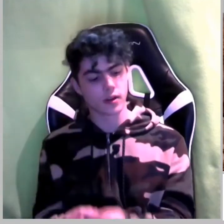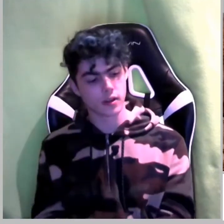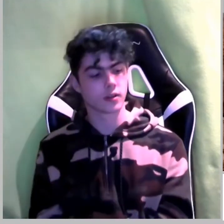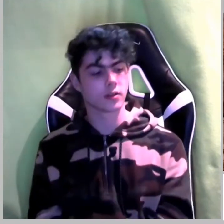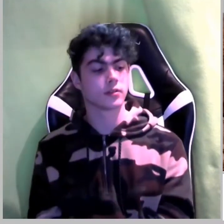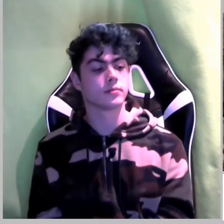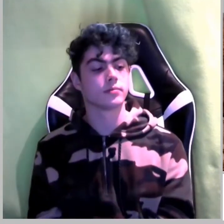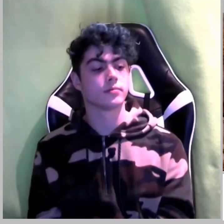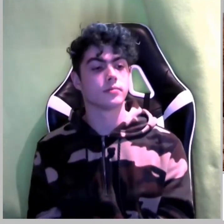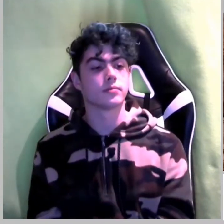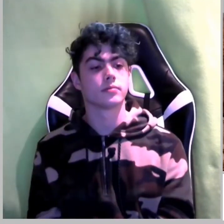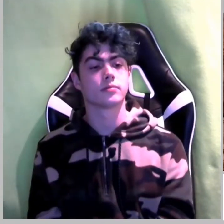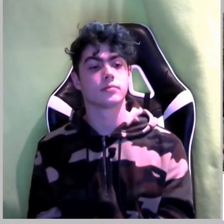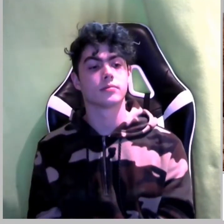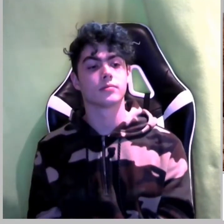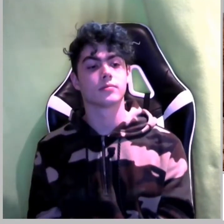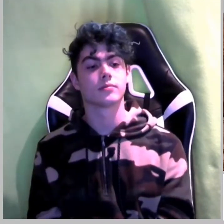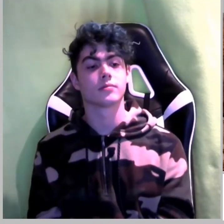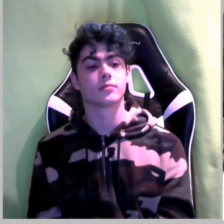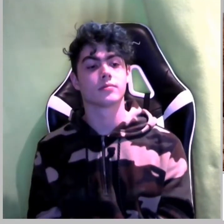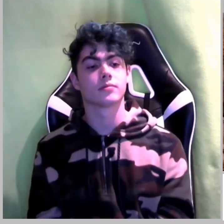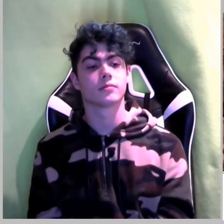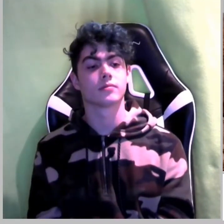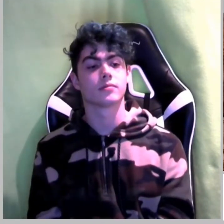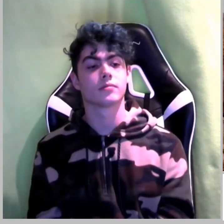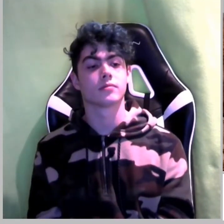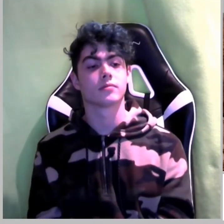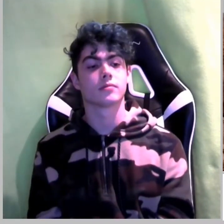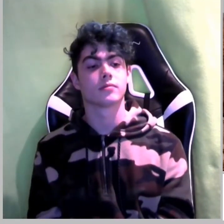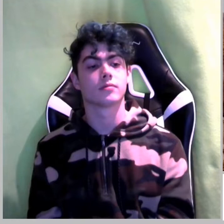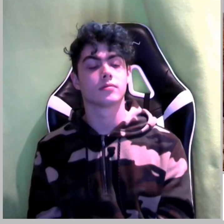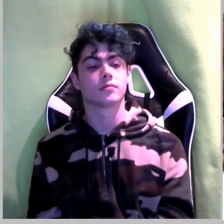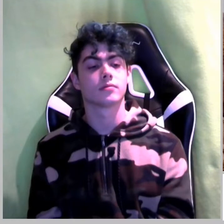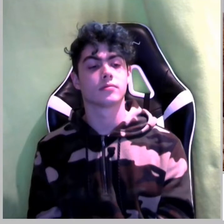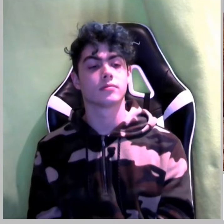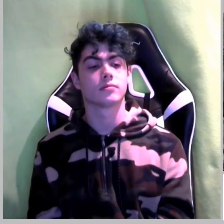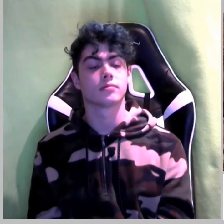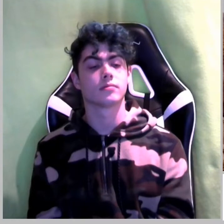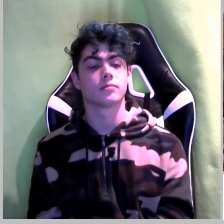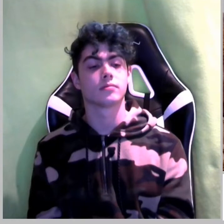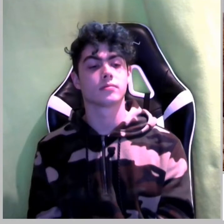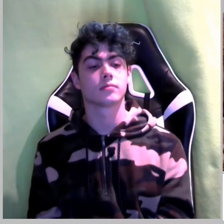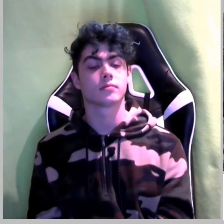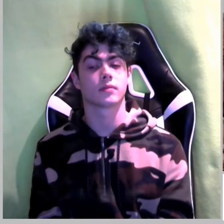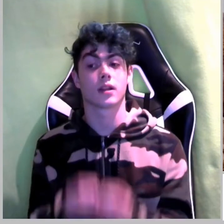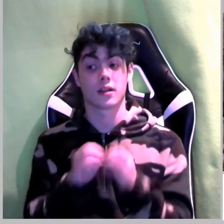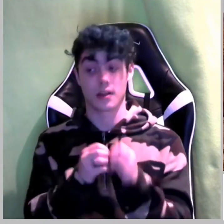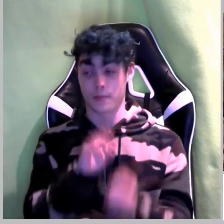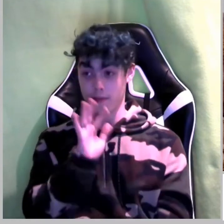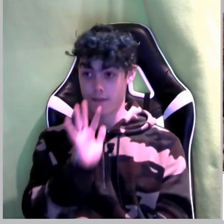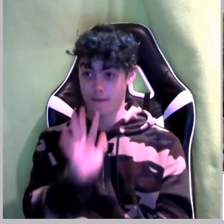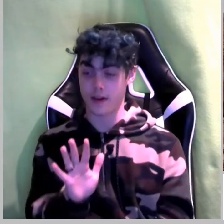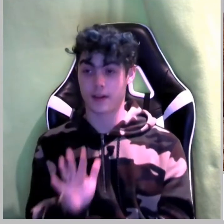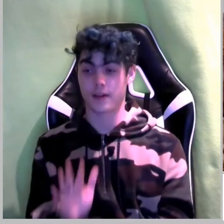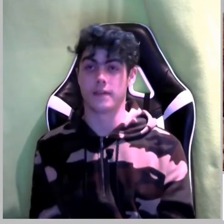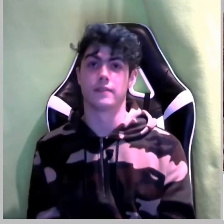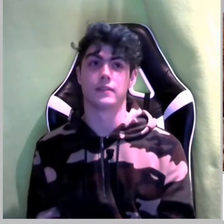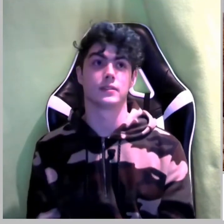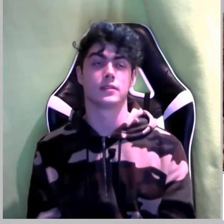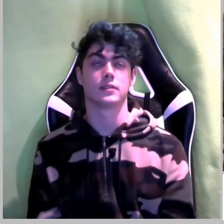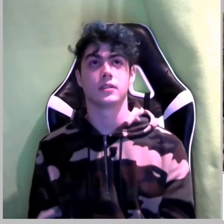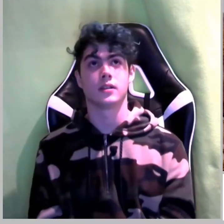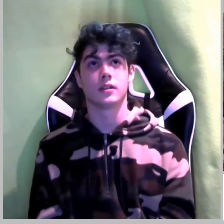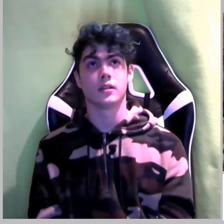basically that's it. Teaches us about our faith and to strengthen our faith. The fifth one is the